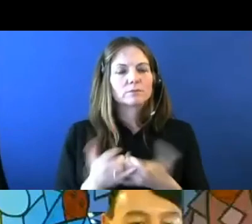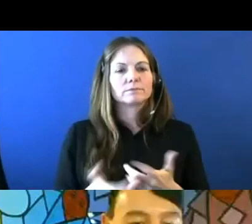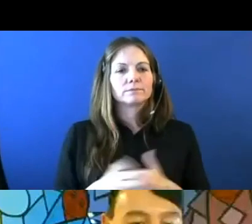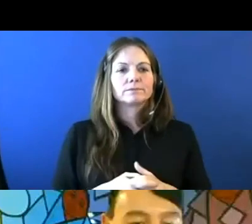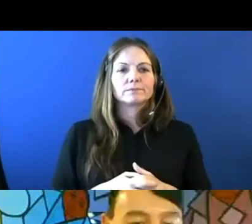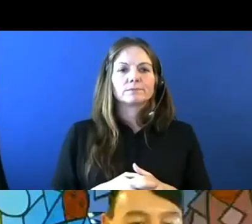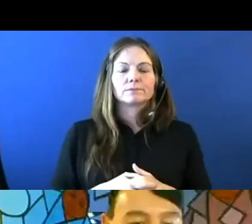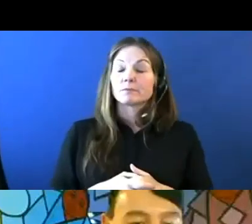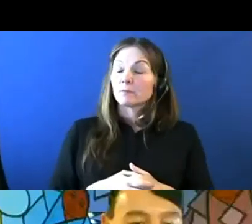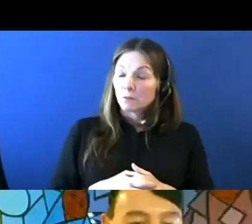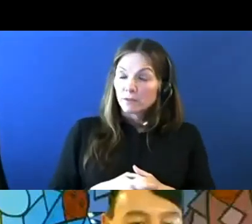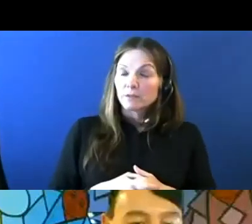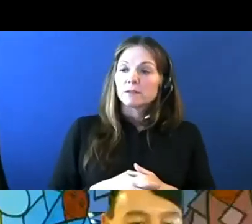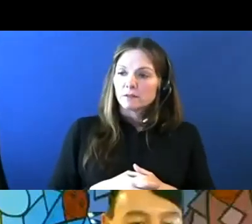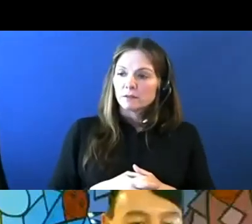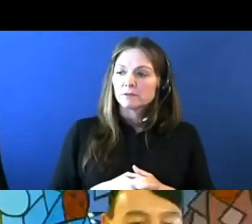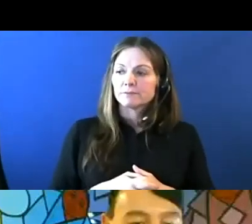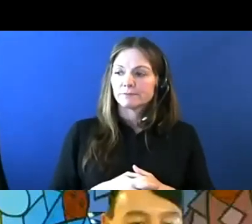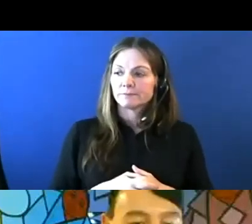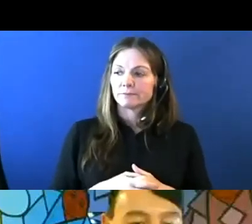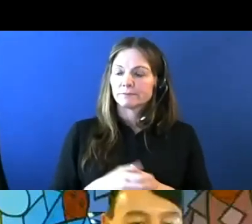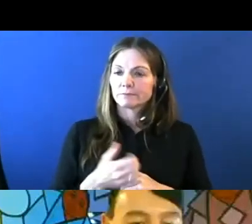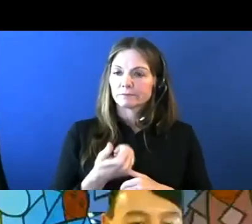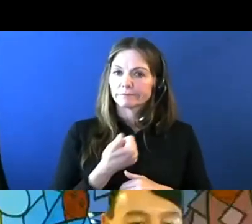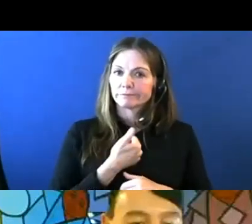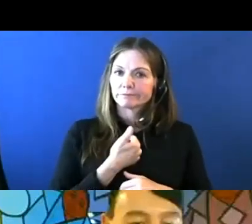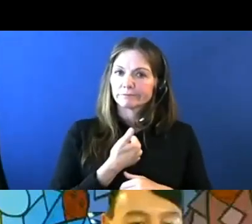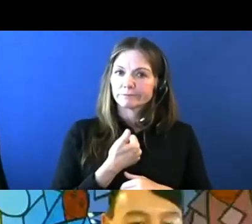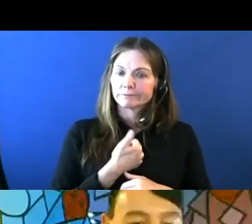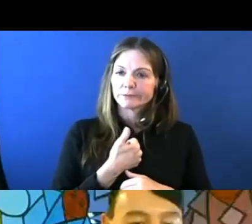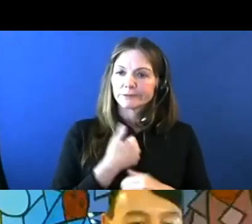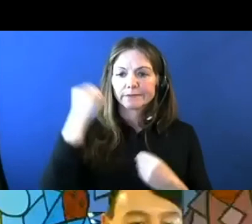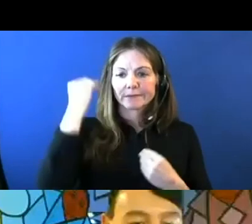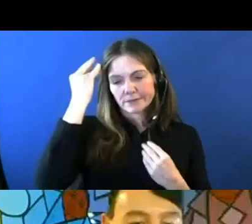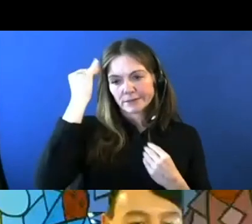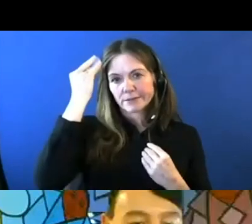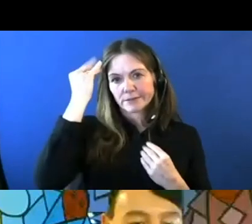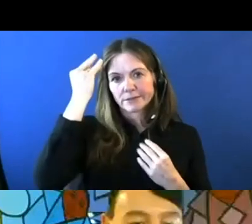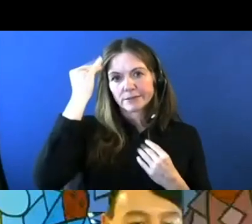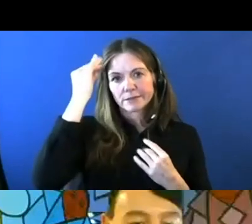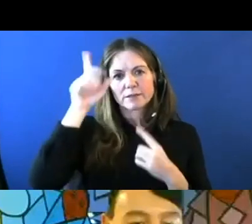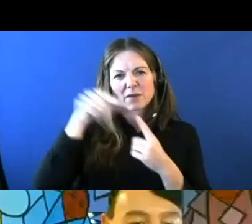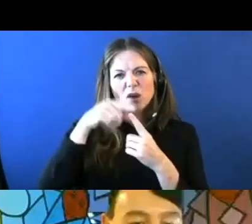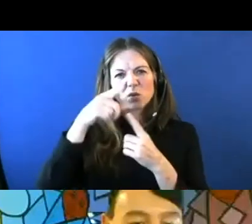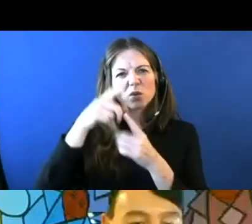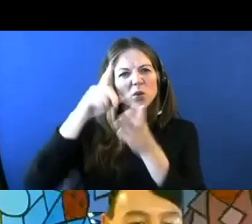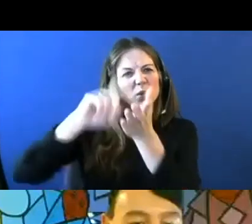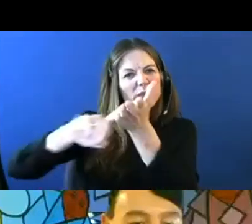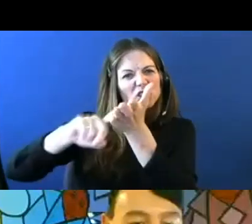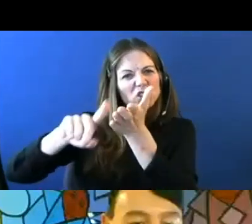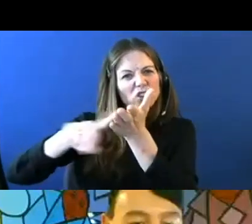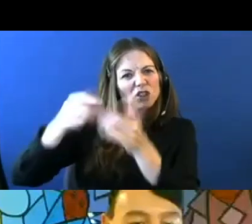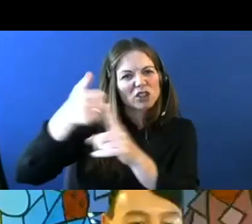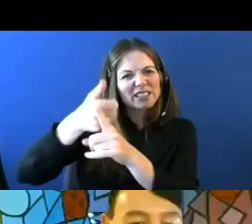I've been doing a lot of thinking around, can we decolonize research when research is conducted within